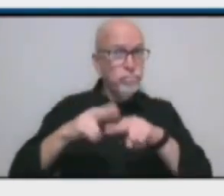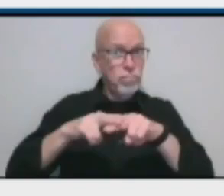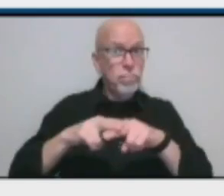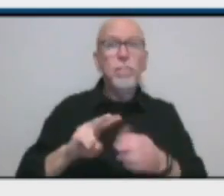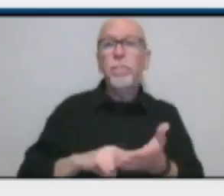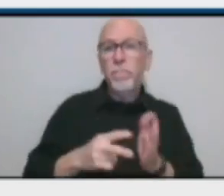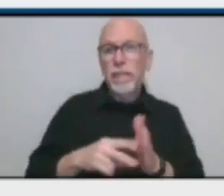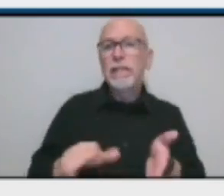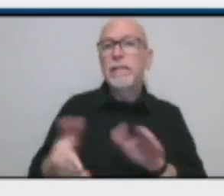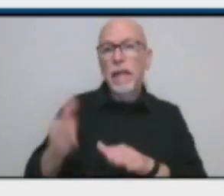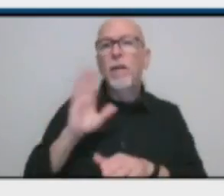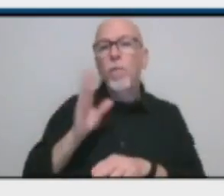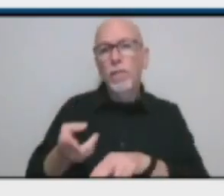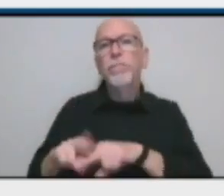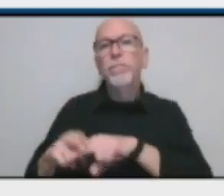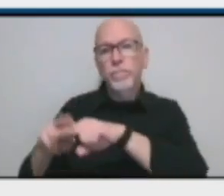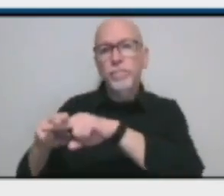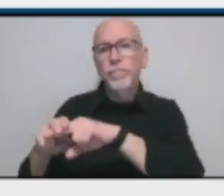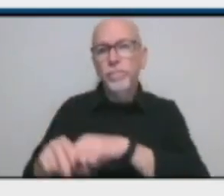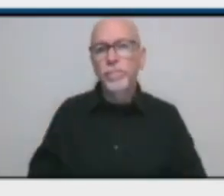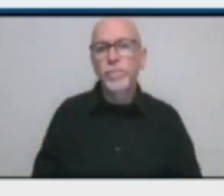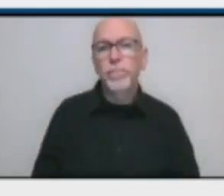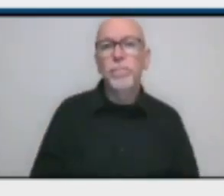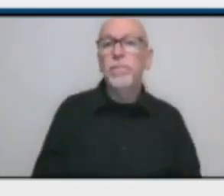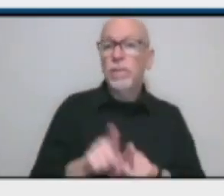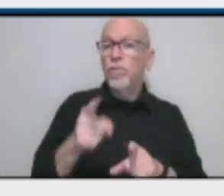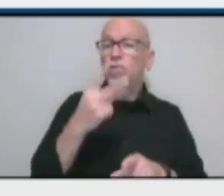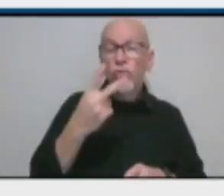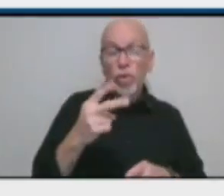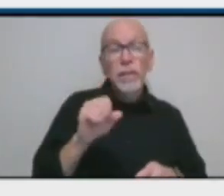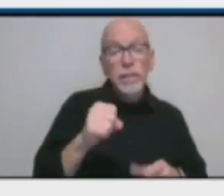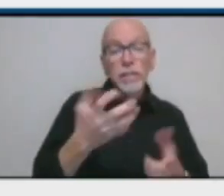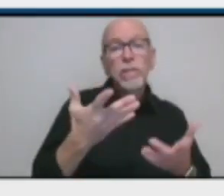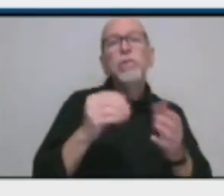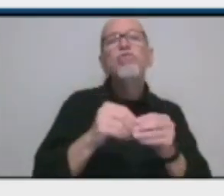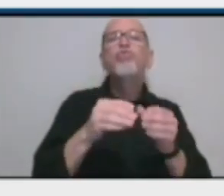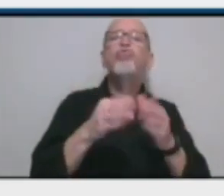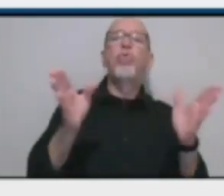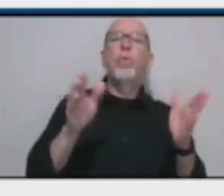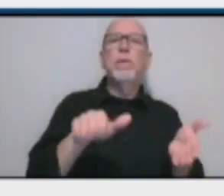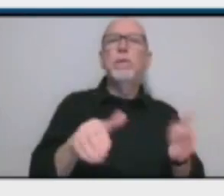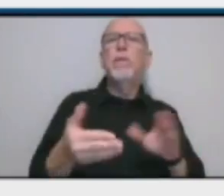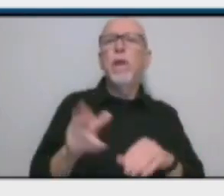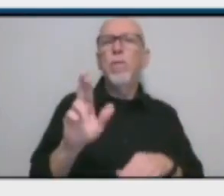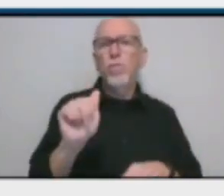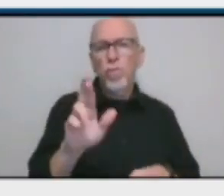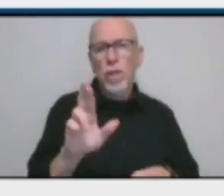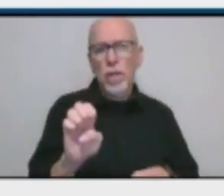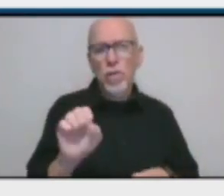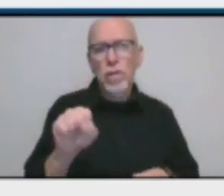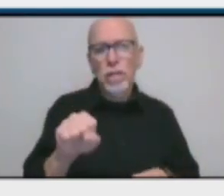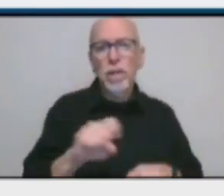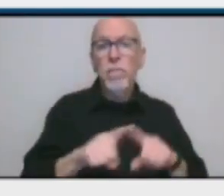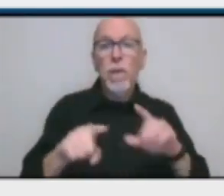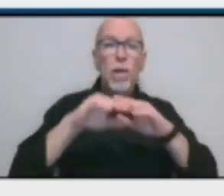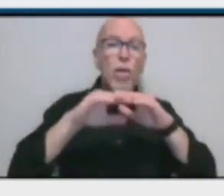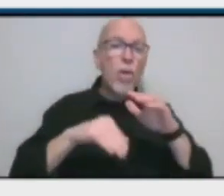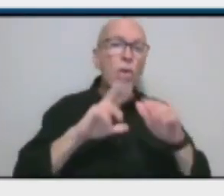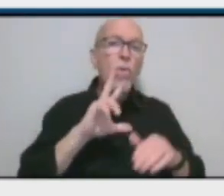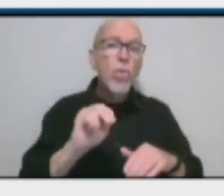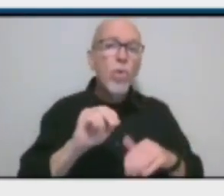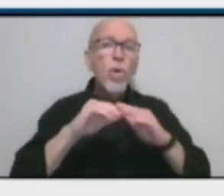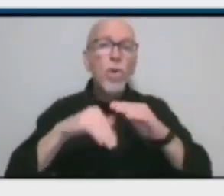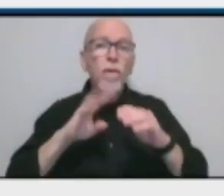toll. As you saw, yes, generally speaking, deaths are rare for people under 30 or 40.